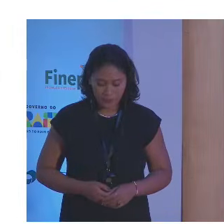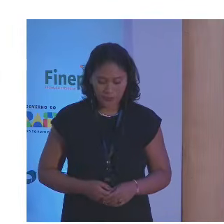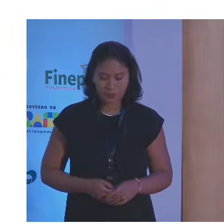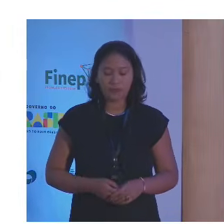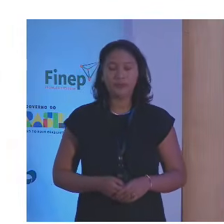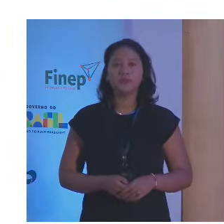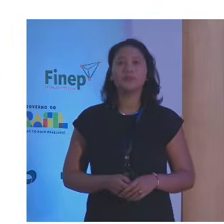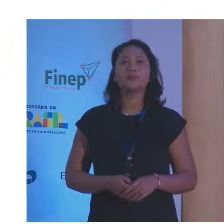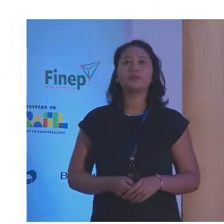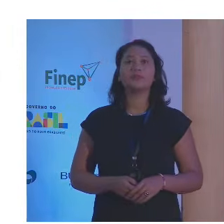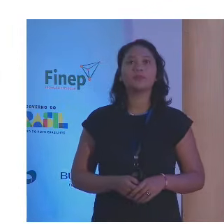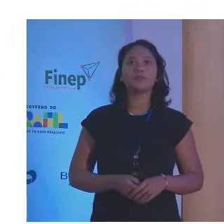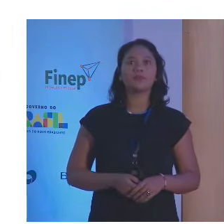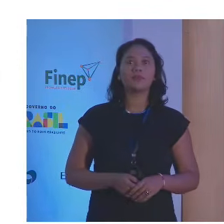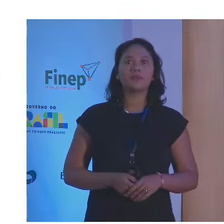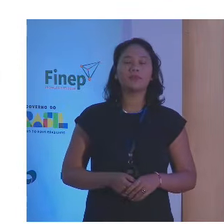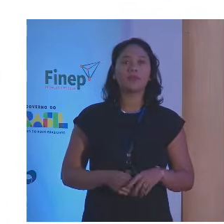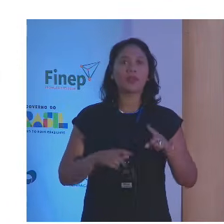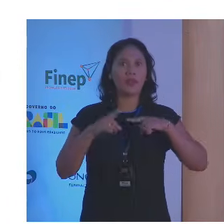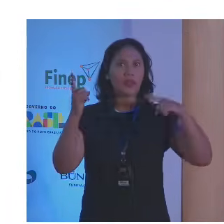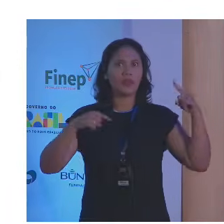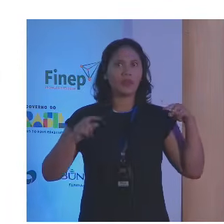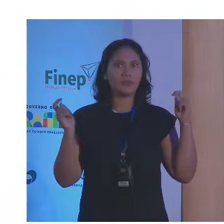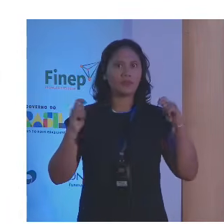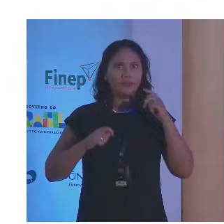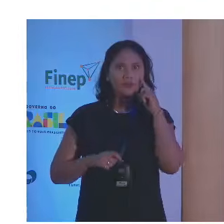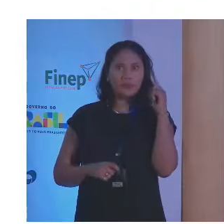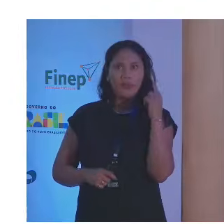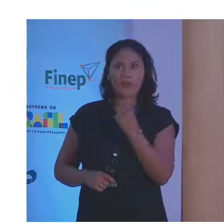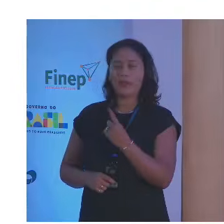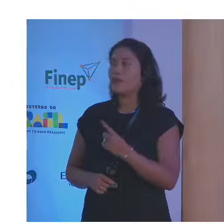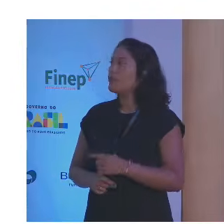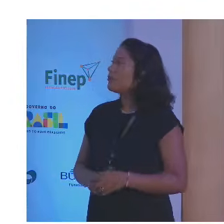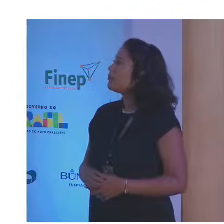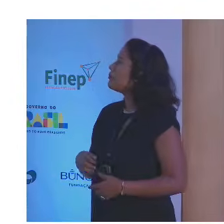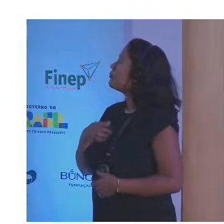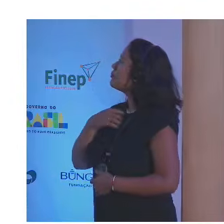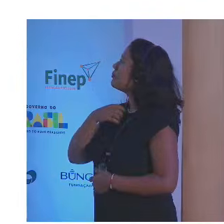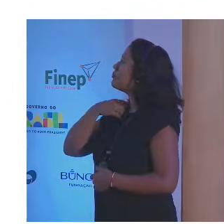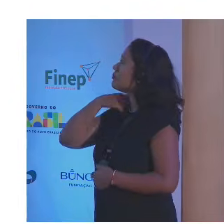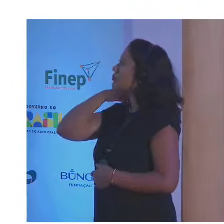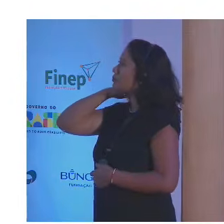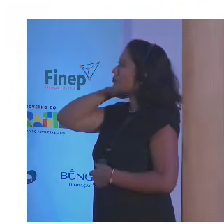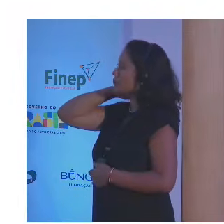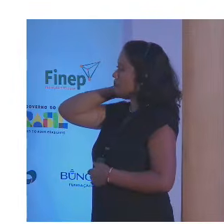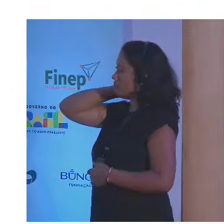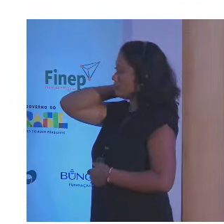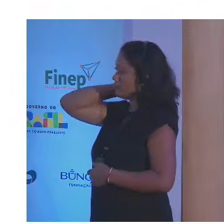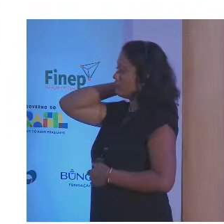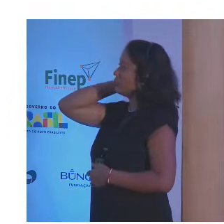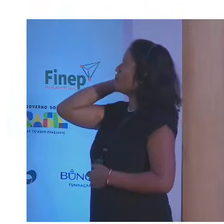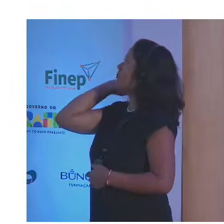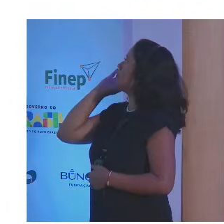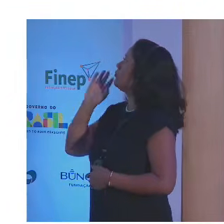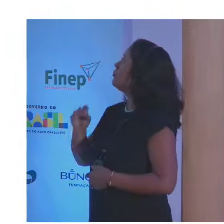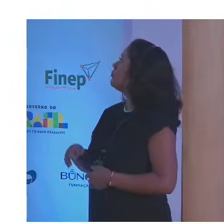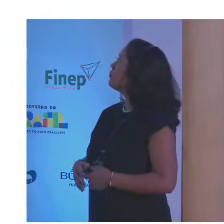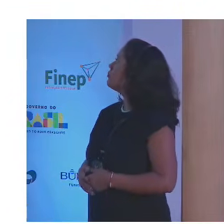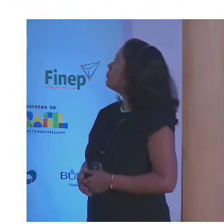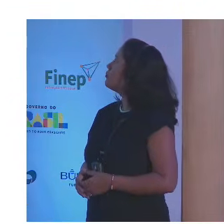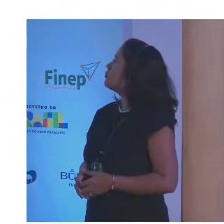You can see this enormous variation of water level. It's up and down 120